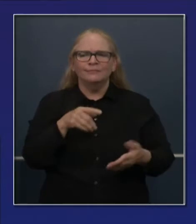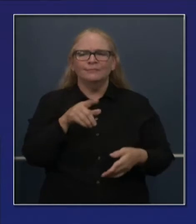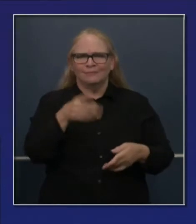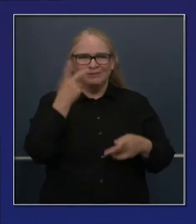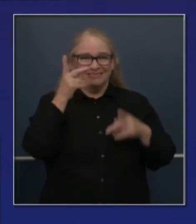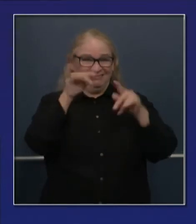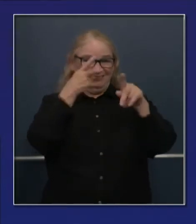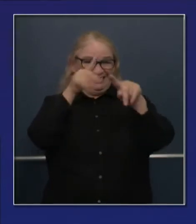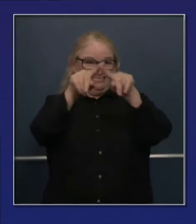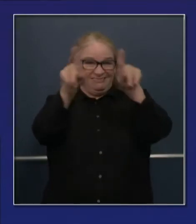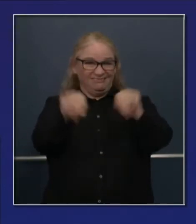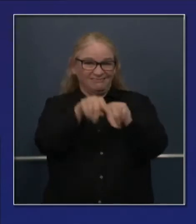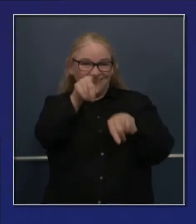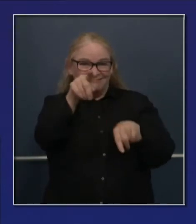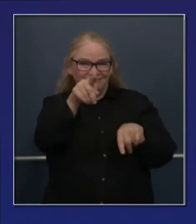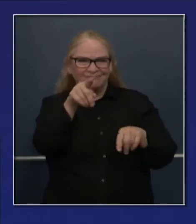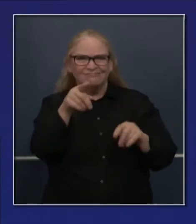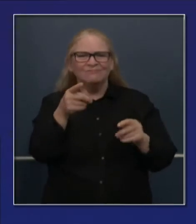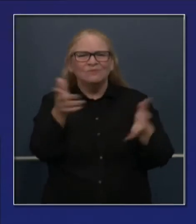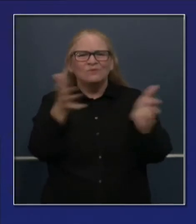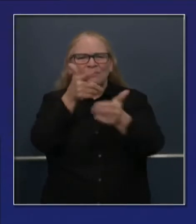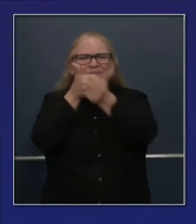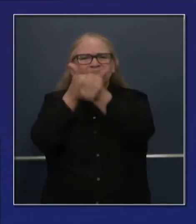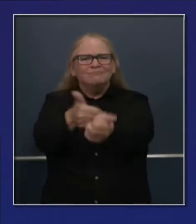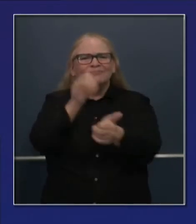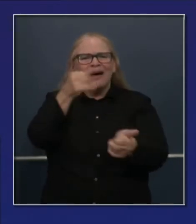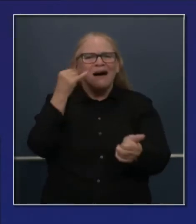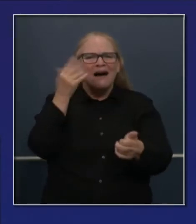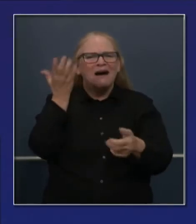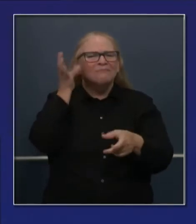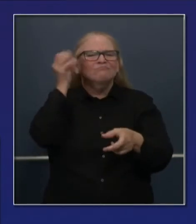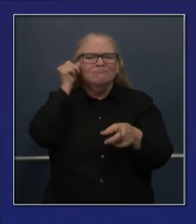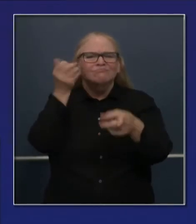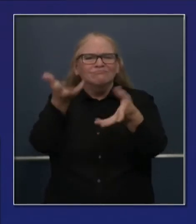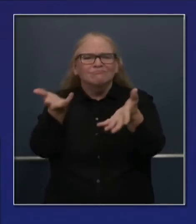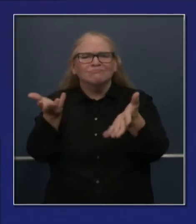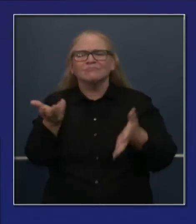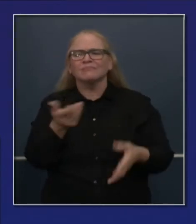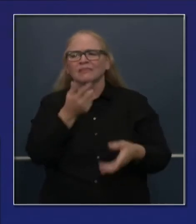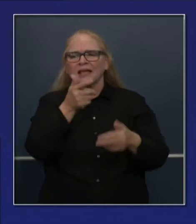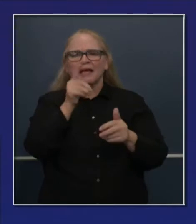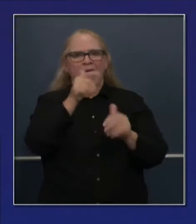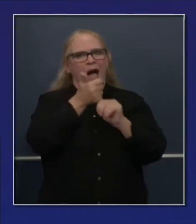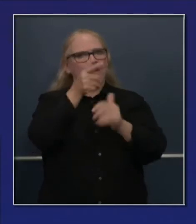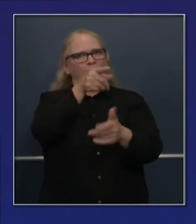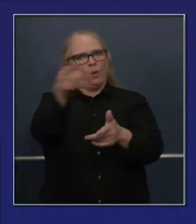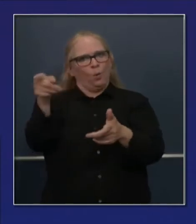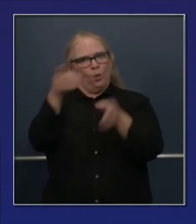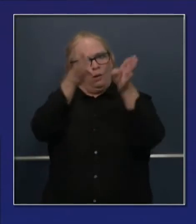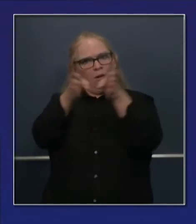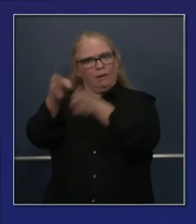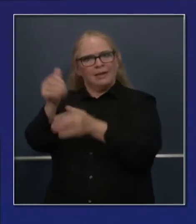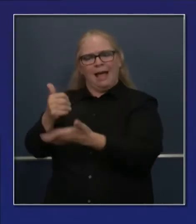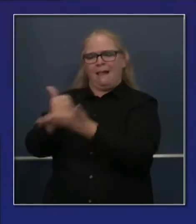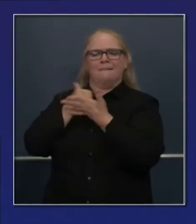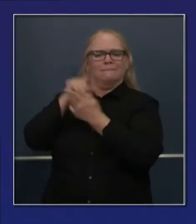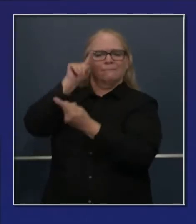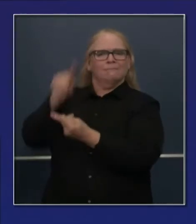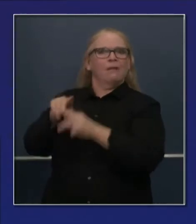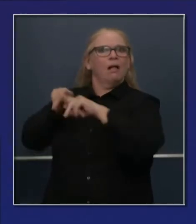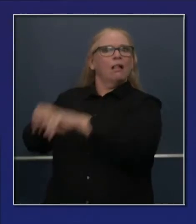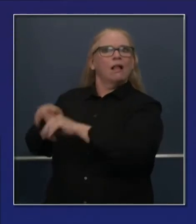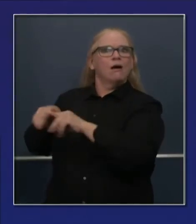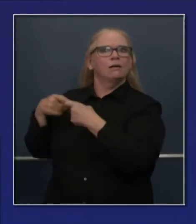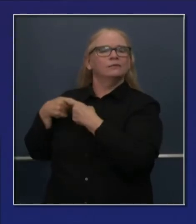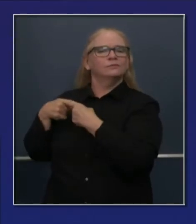screen. These are just encouraging you as an individual, as a business owner as well, to help participate. Sum total of